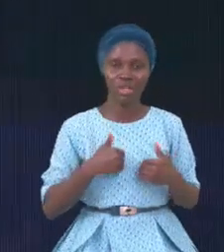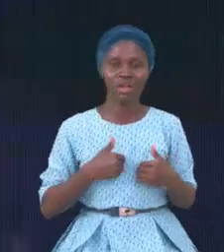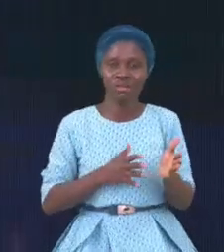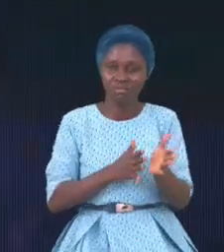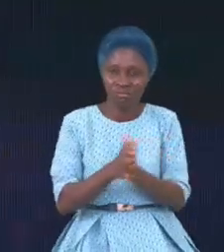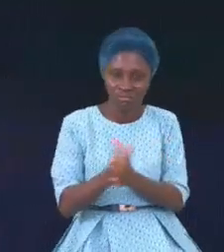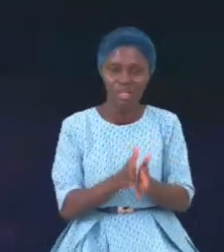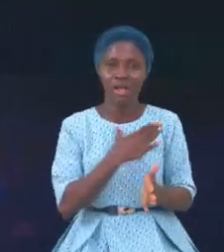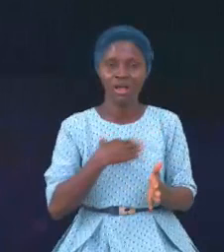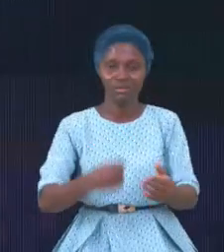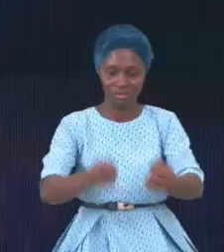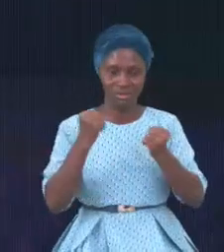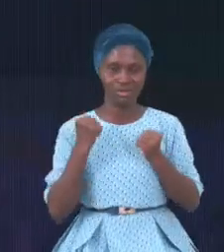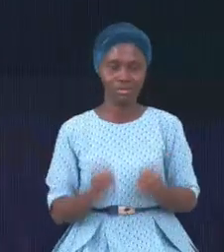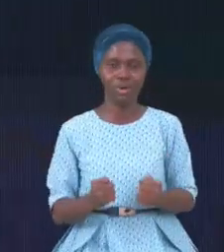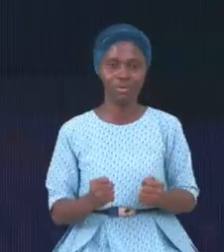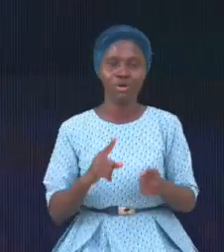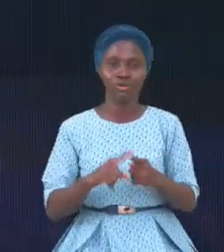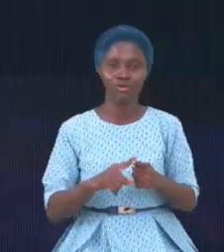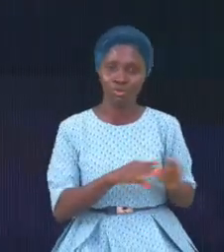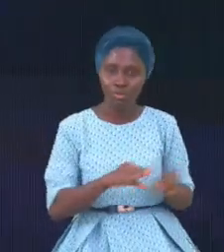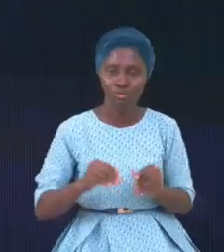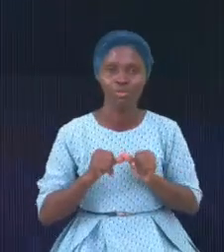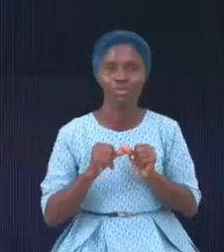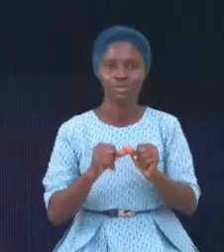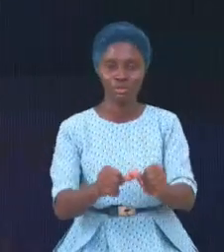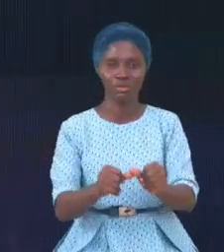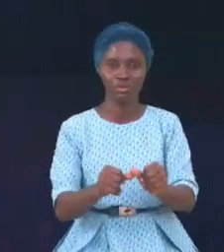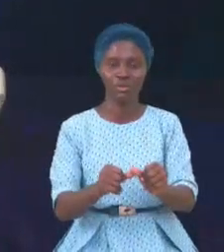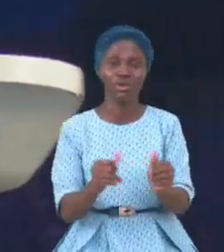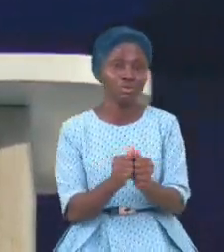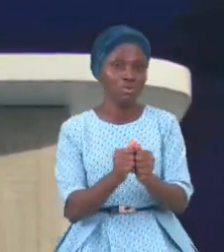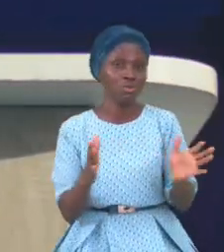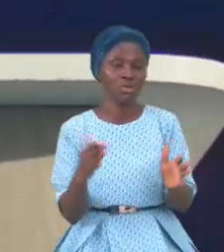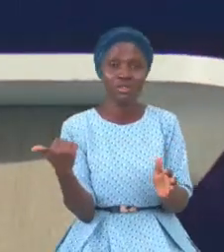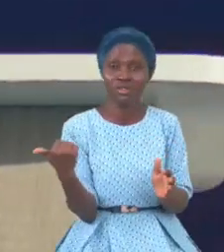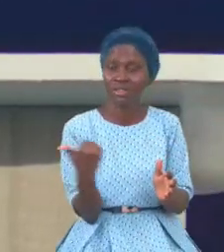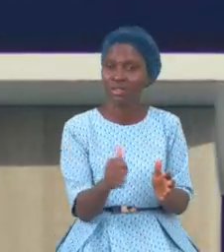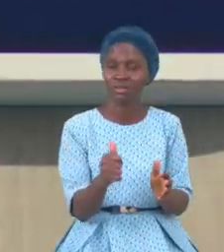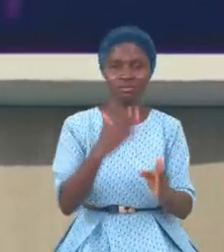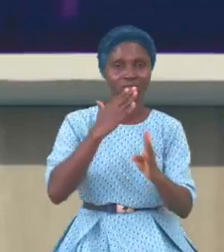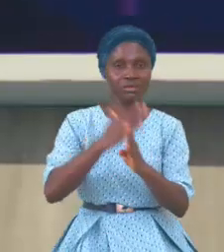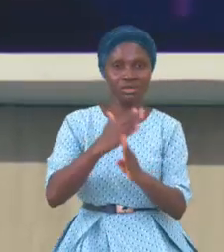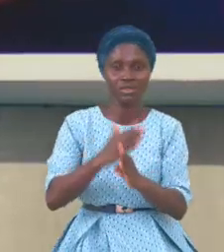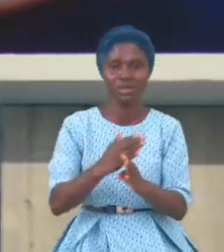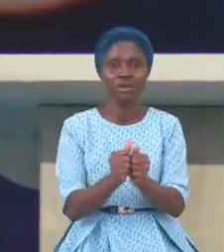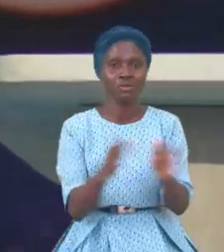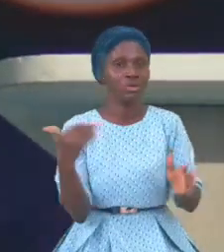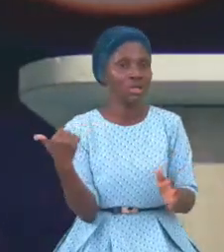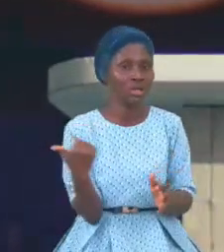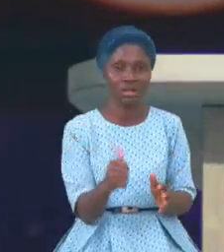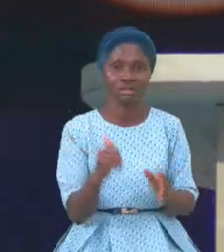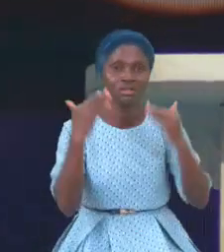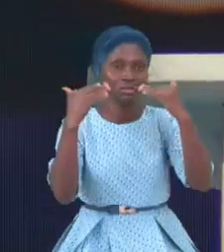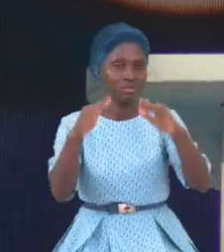and the power to move on tenaciously without any hindrance and without any limitation at